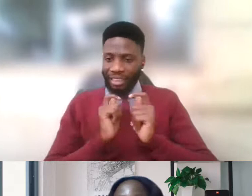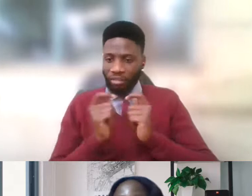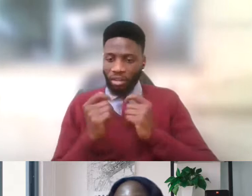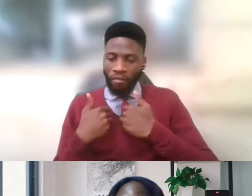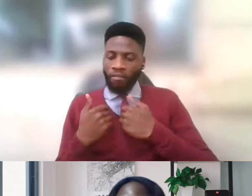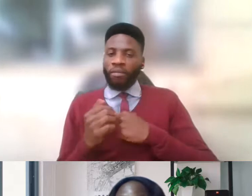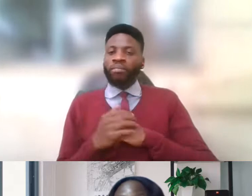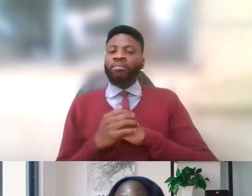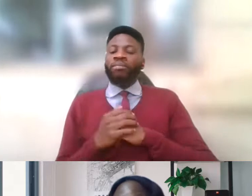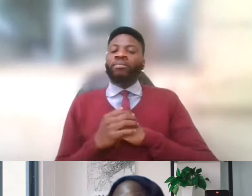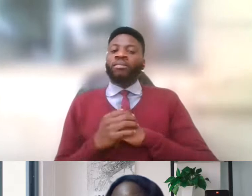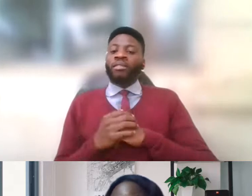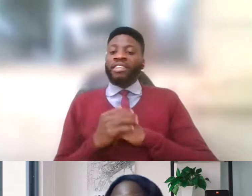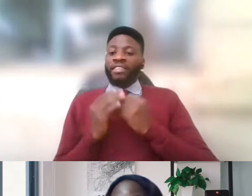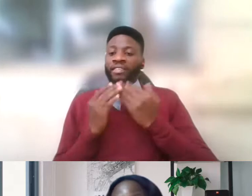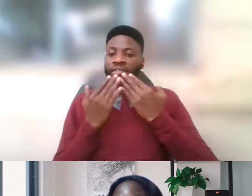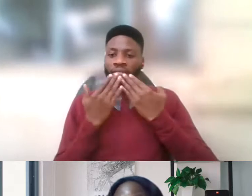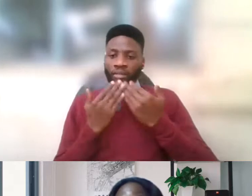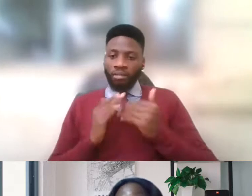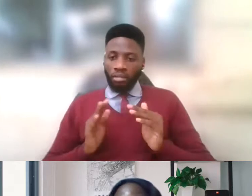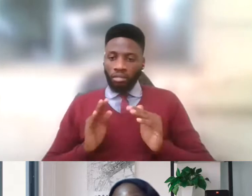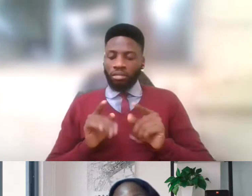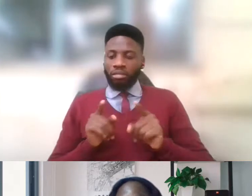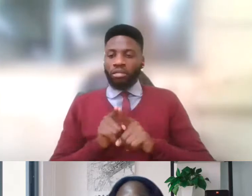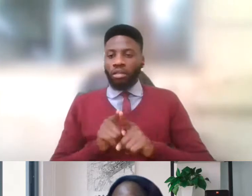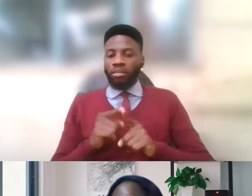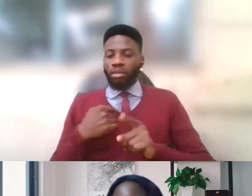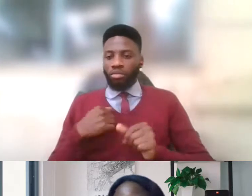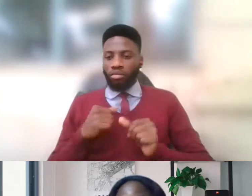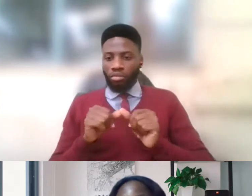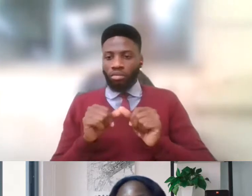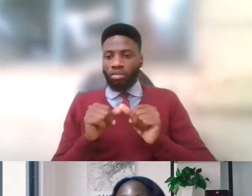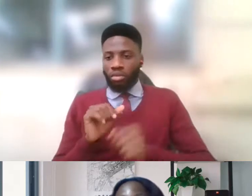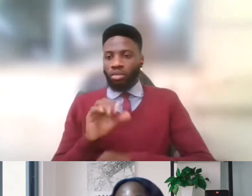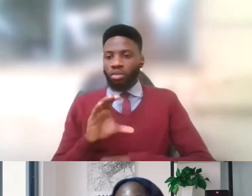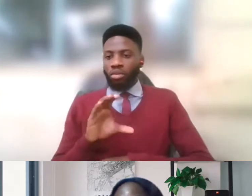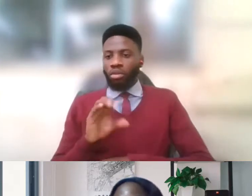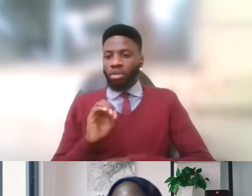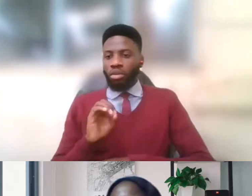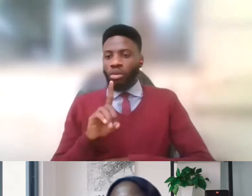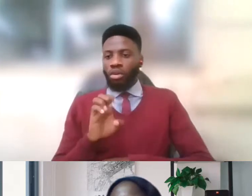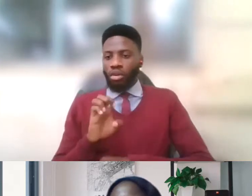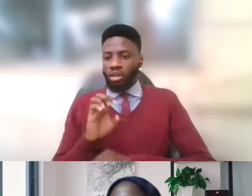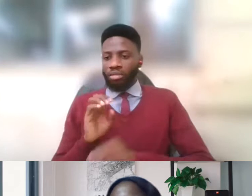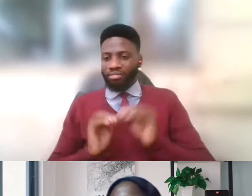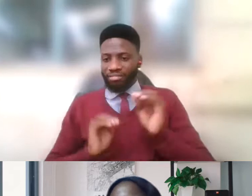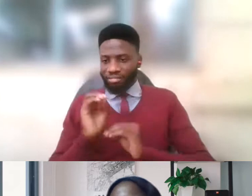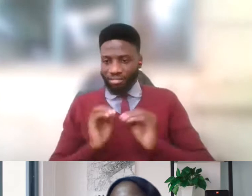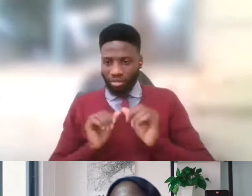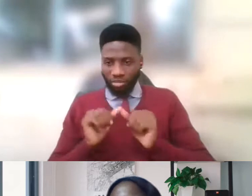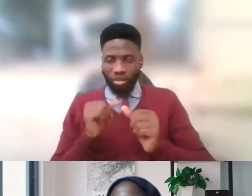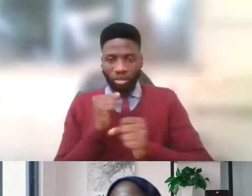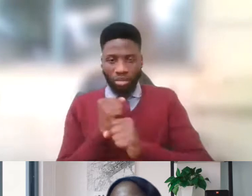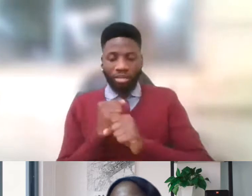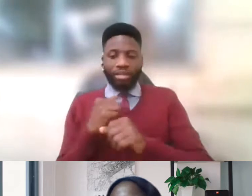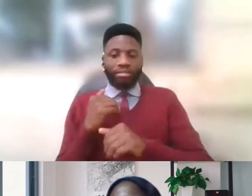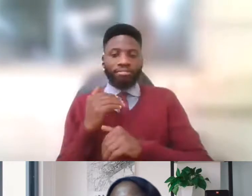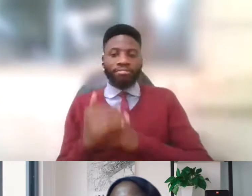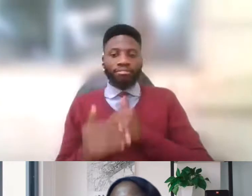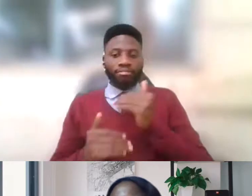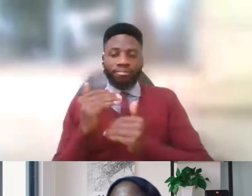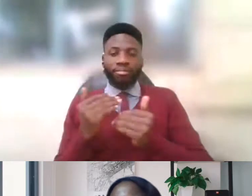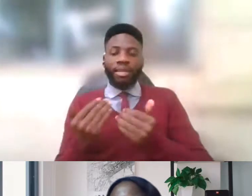that your experience in your training might not be in a particular area, and therefore in a world that's becoming more digitized, more dependent